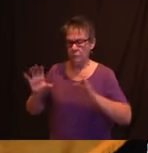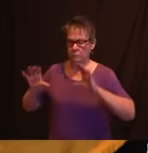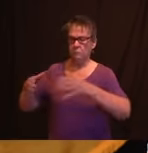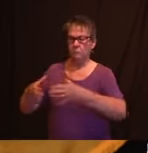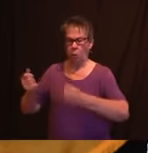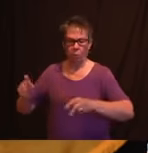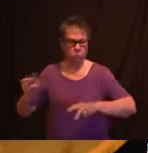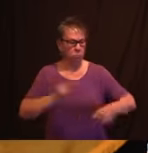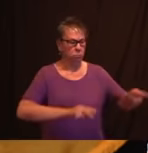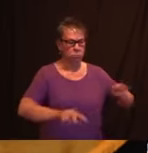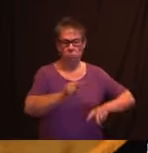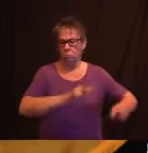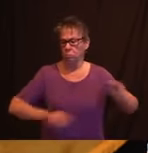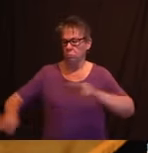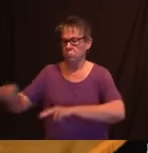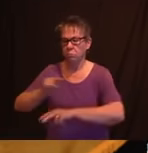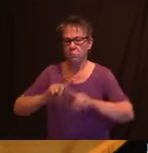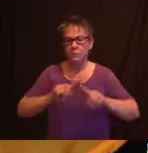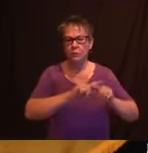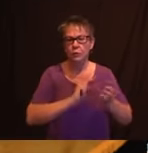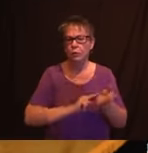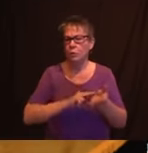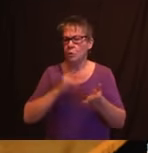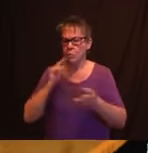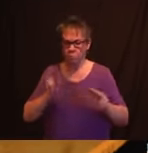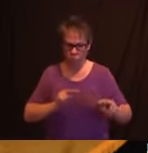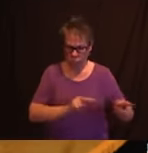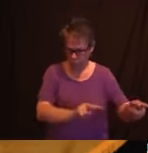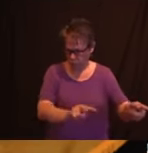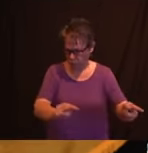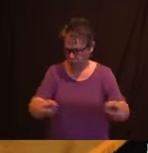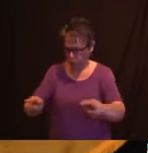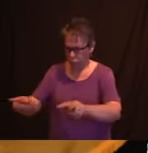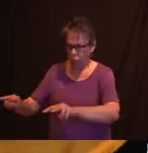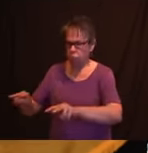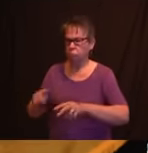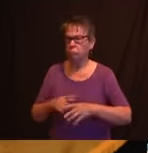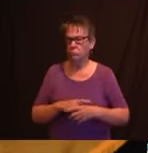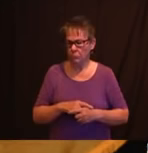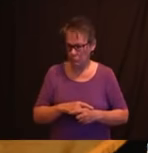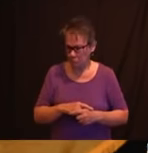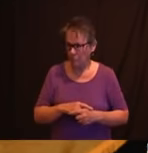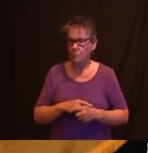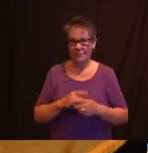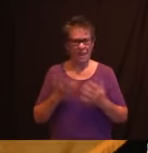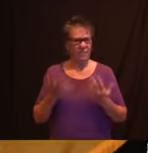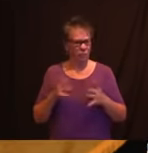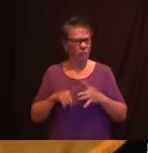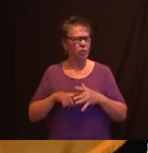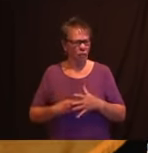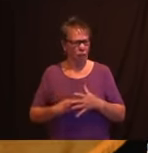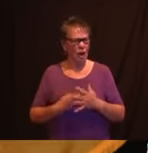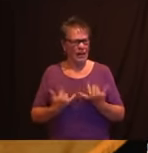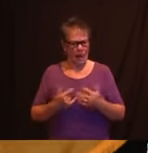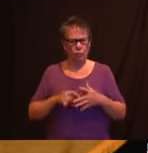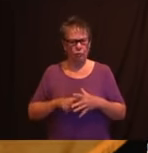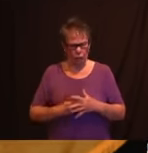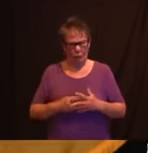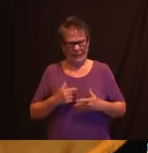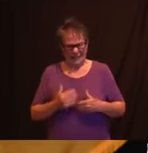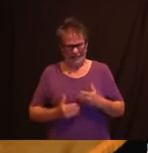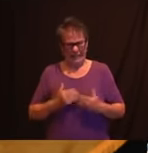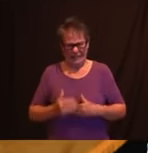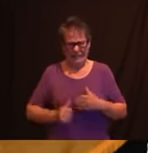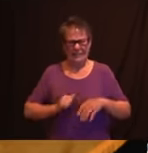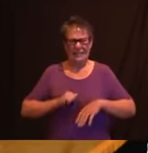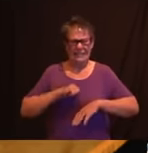this work. The first step is setting up Long-Term Care Emergency Operations Center that will build on the regional